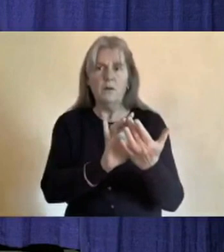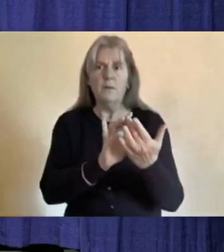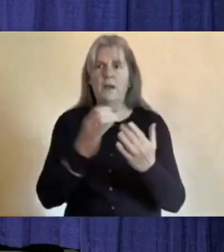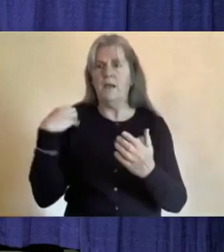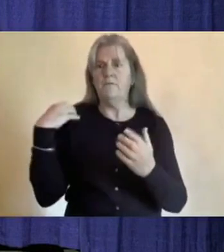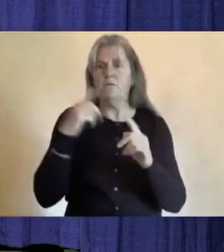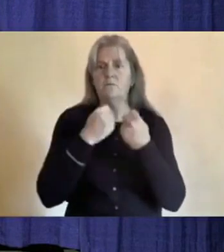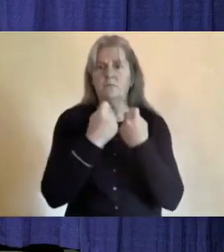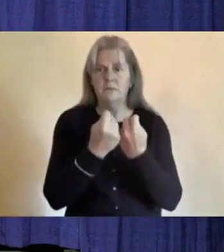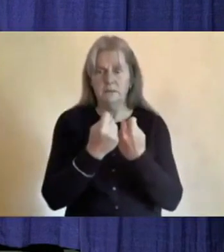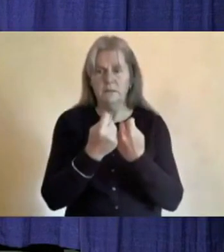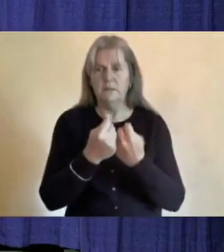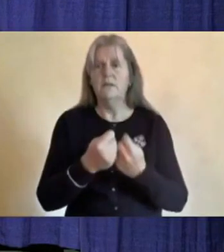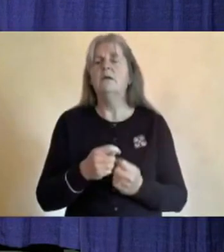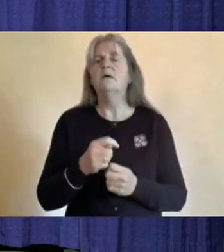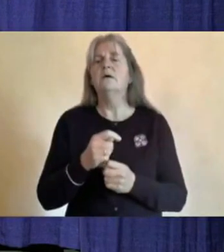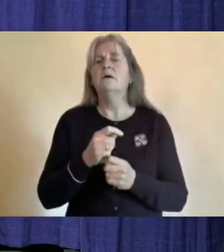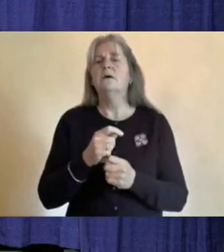at